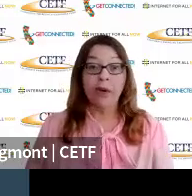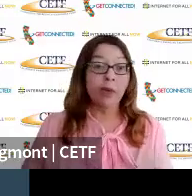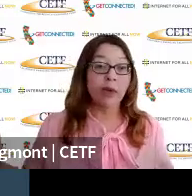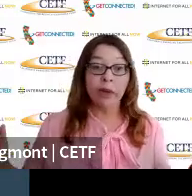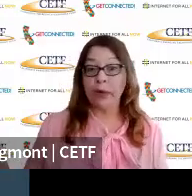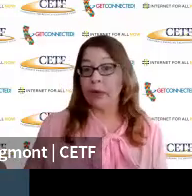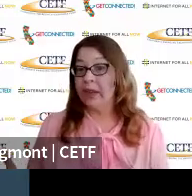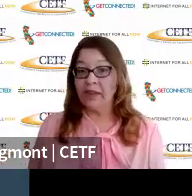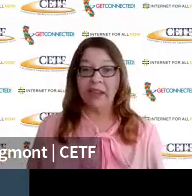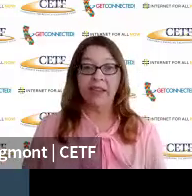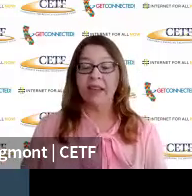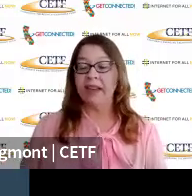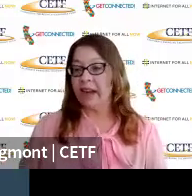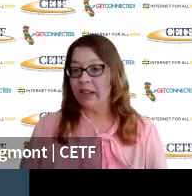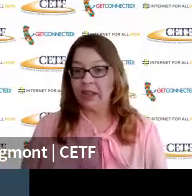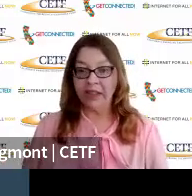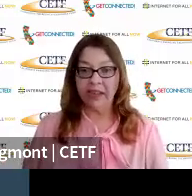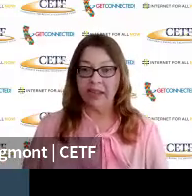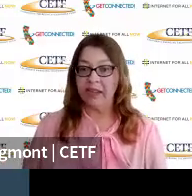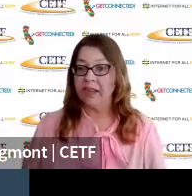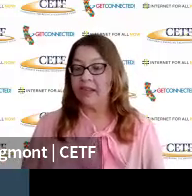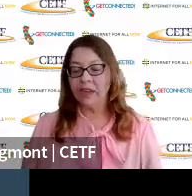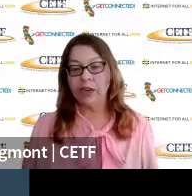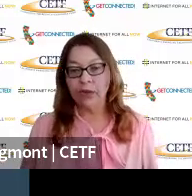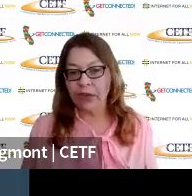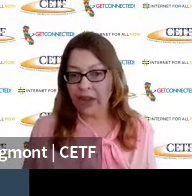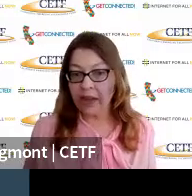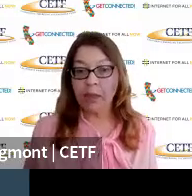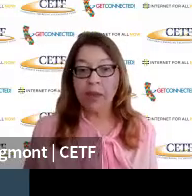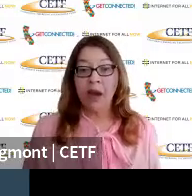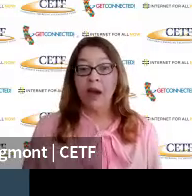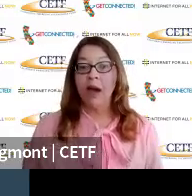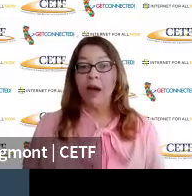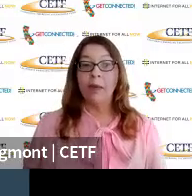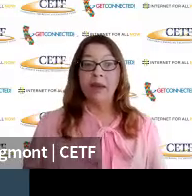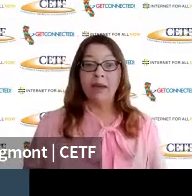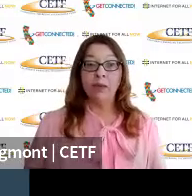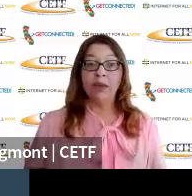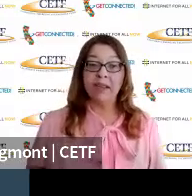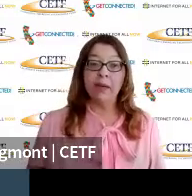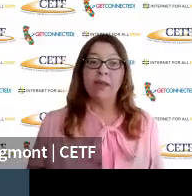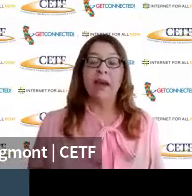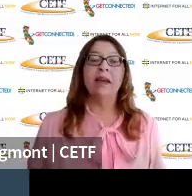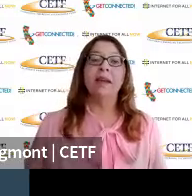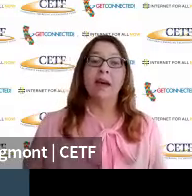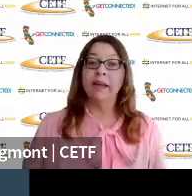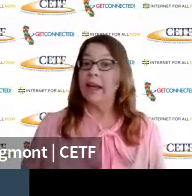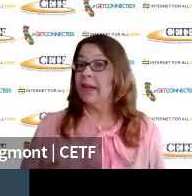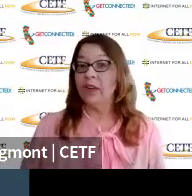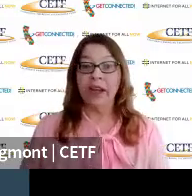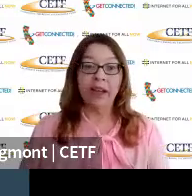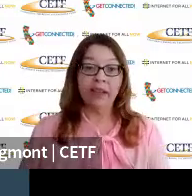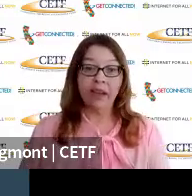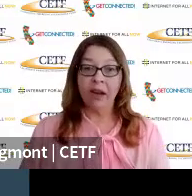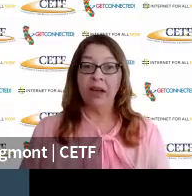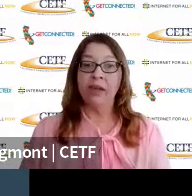for affordable computing devices and technical assistance. This is a huge theme. It would seem that